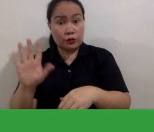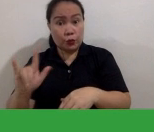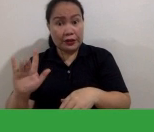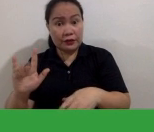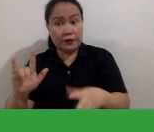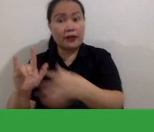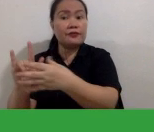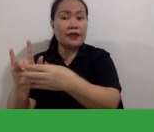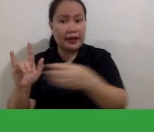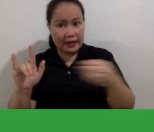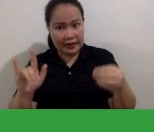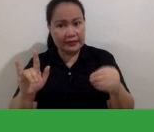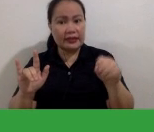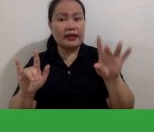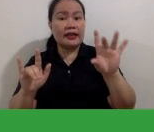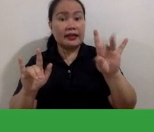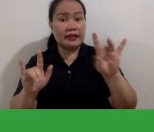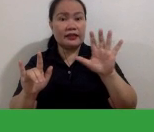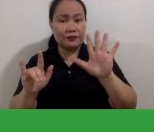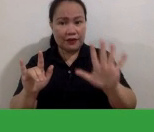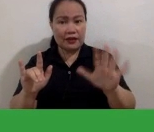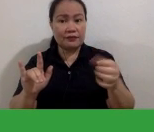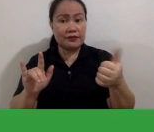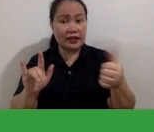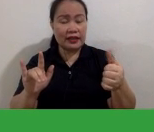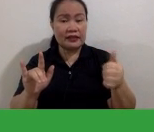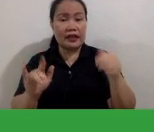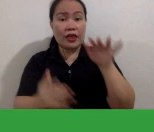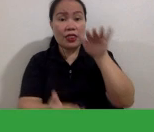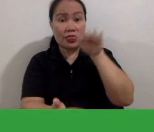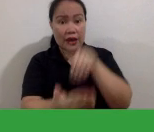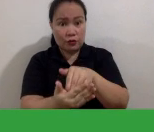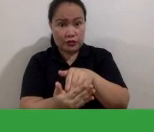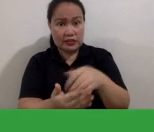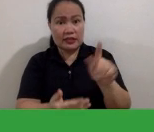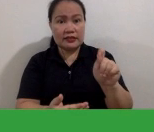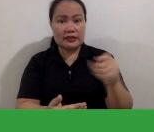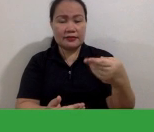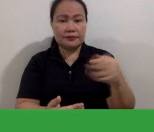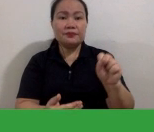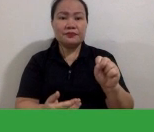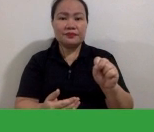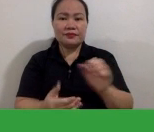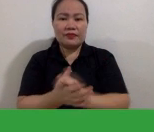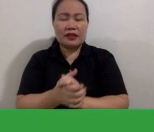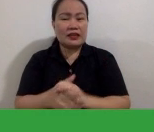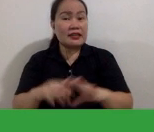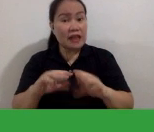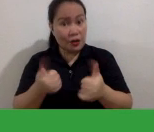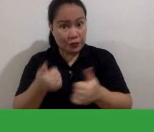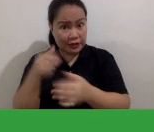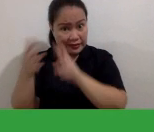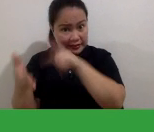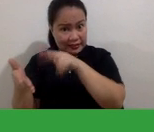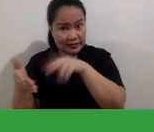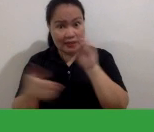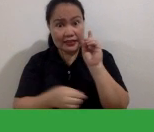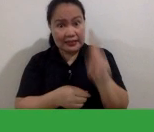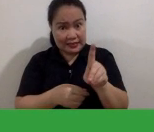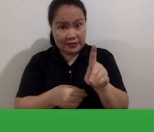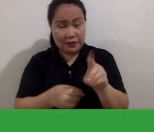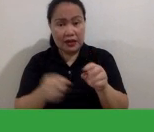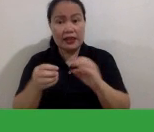25 and 85 10,000s. Okay? So, that's how we read